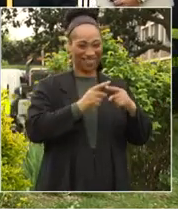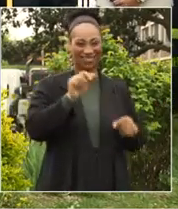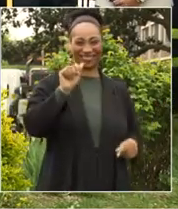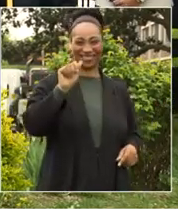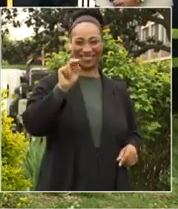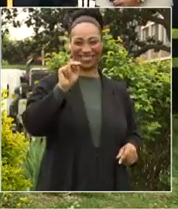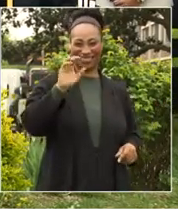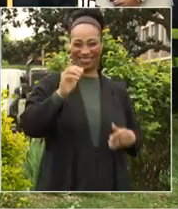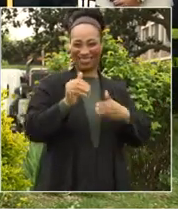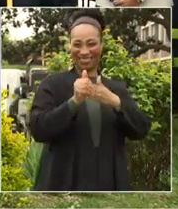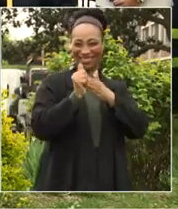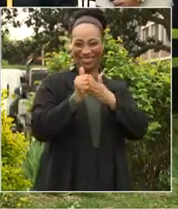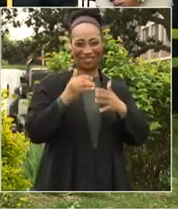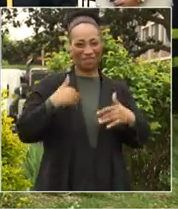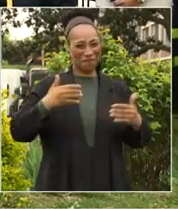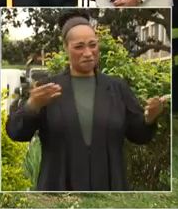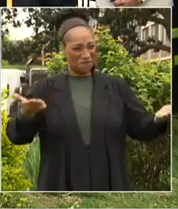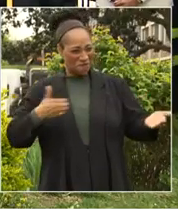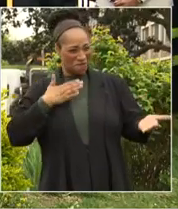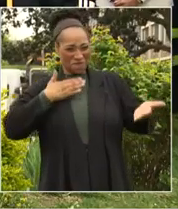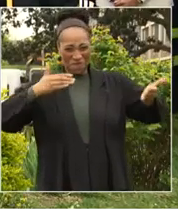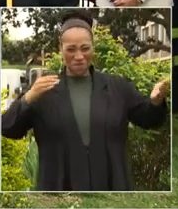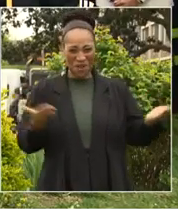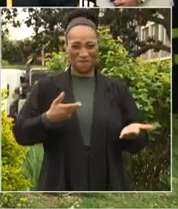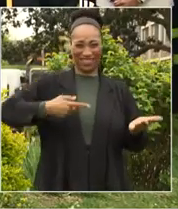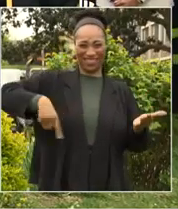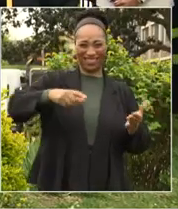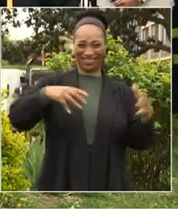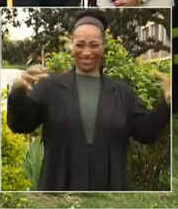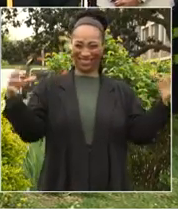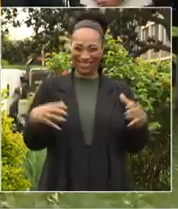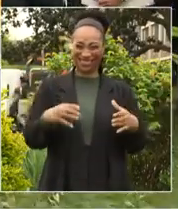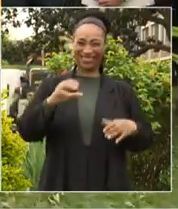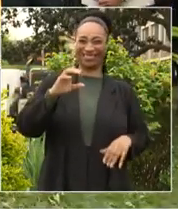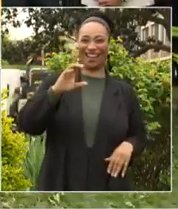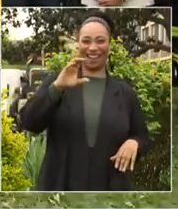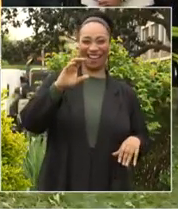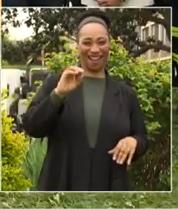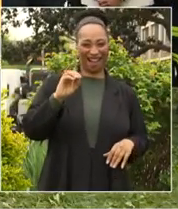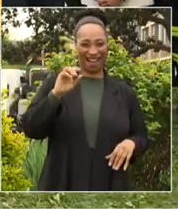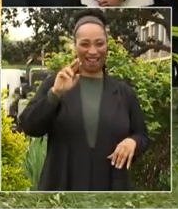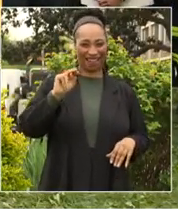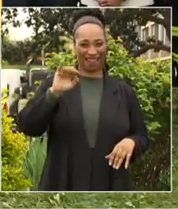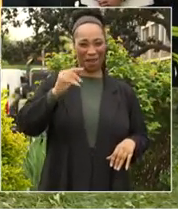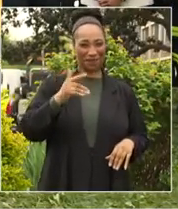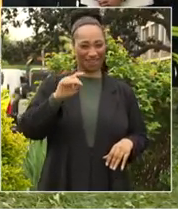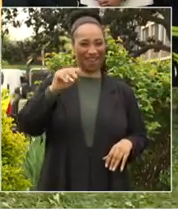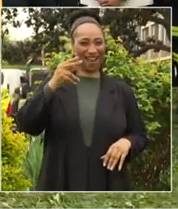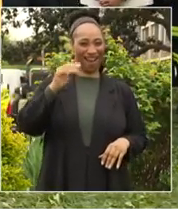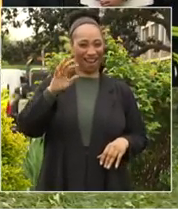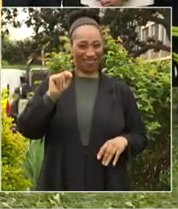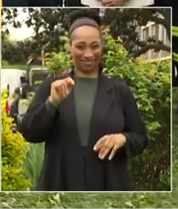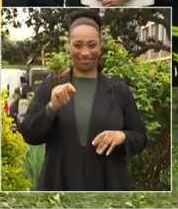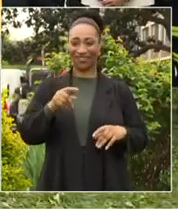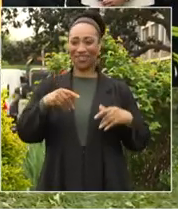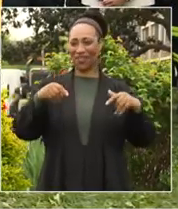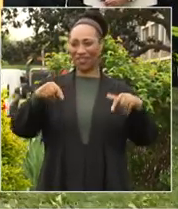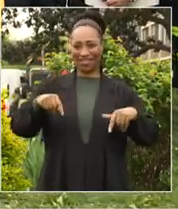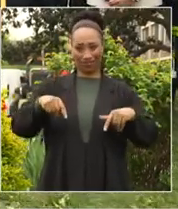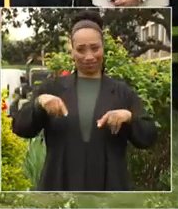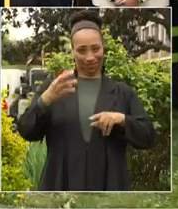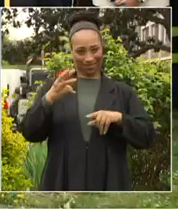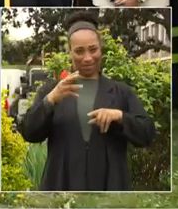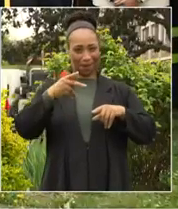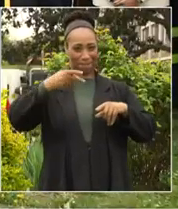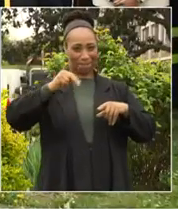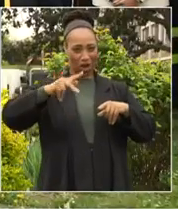Heights, right around the corner from our Powell Park and one of the district's urban farms that help remind us of how vital these